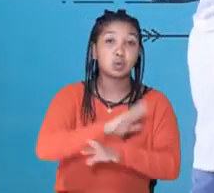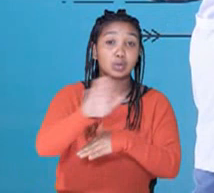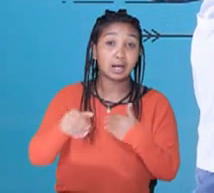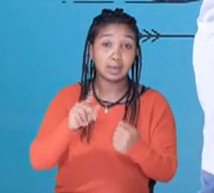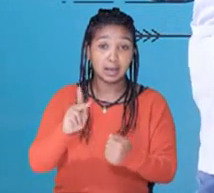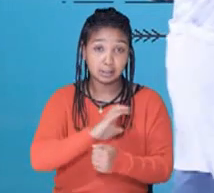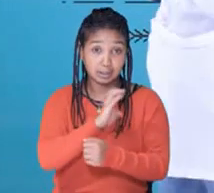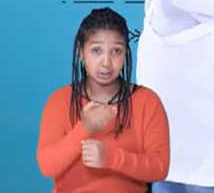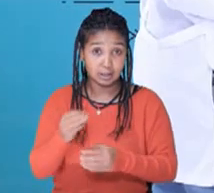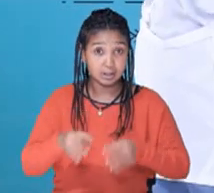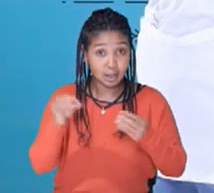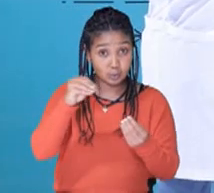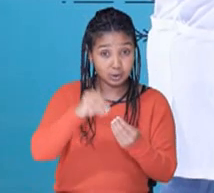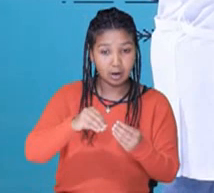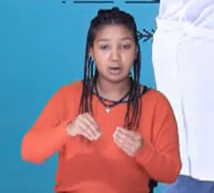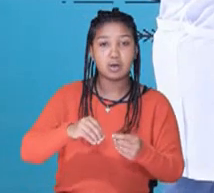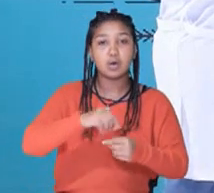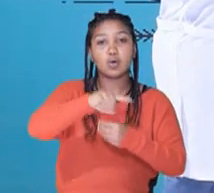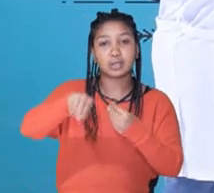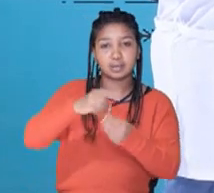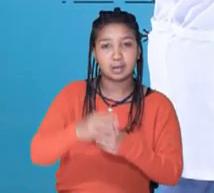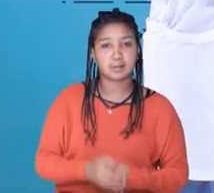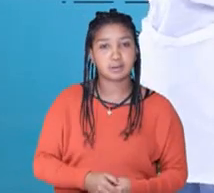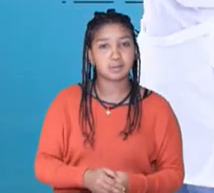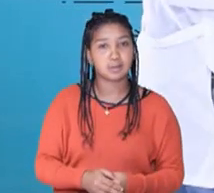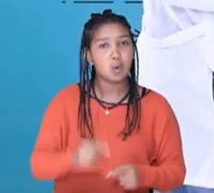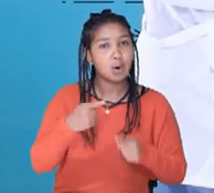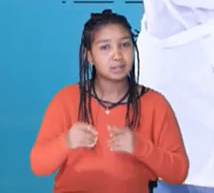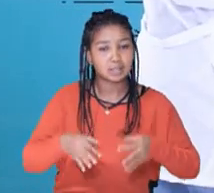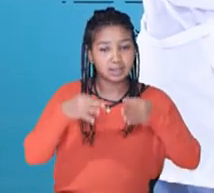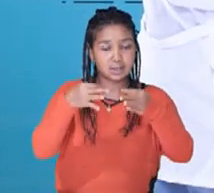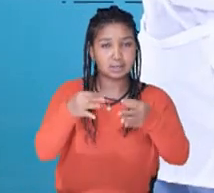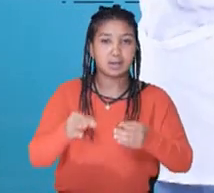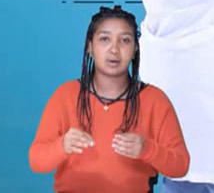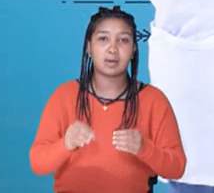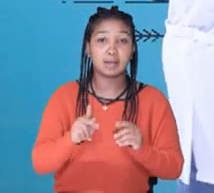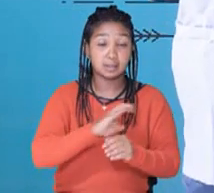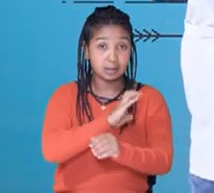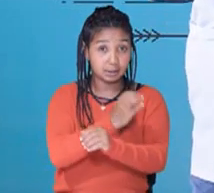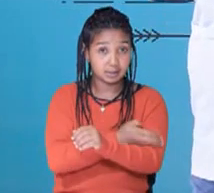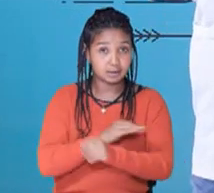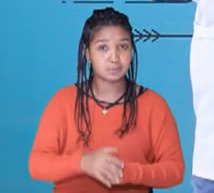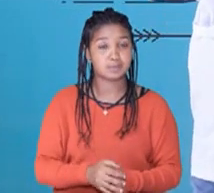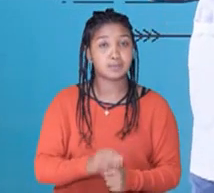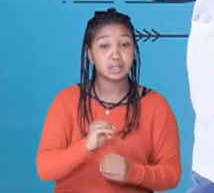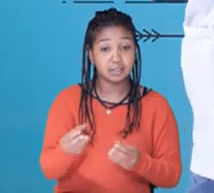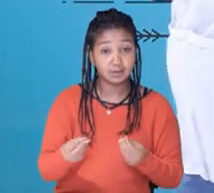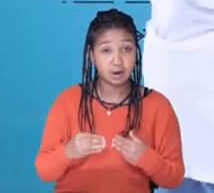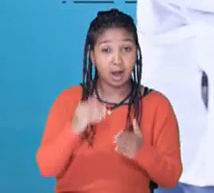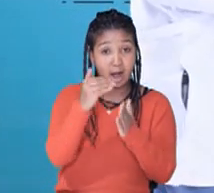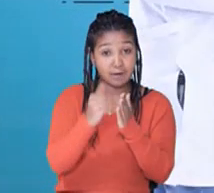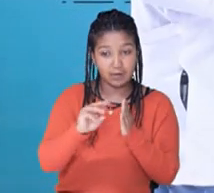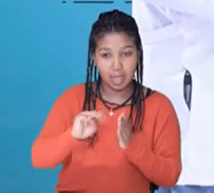kinetic energy, translational as well as rotational. What is the translational kinetic energy? Translational kinetic energy is given